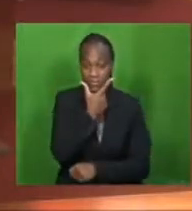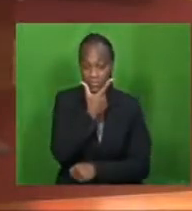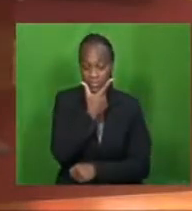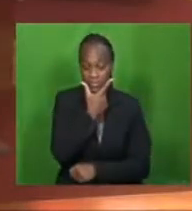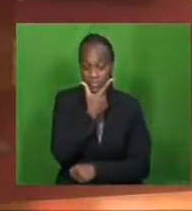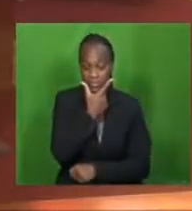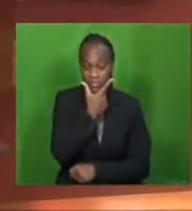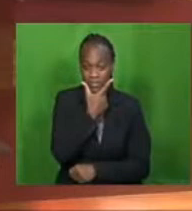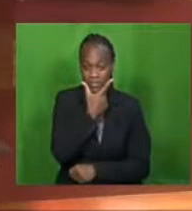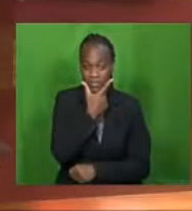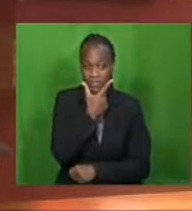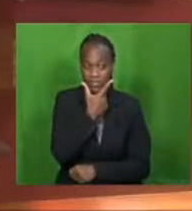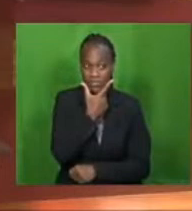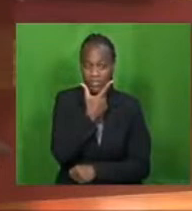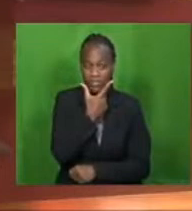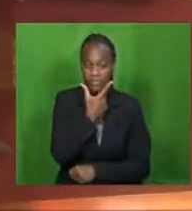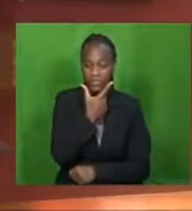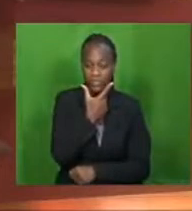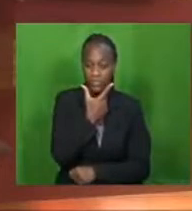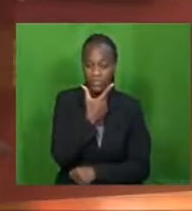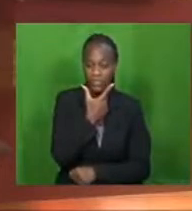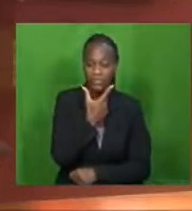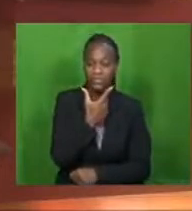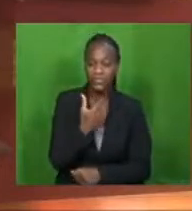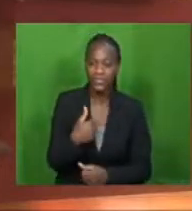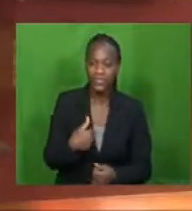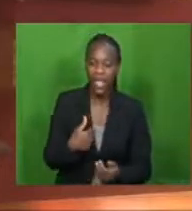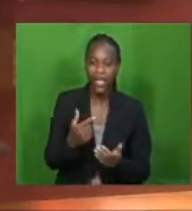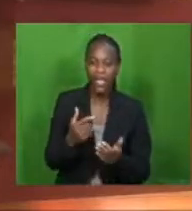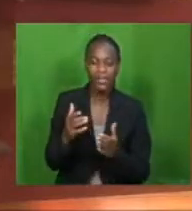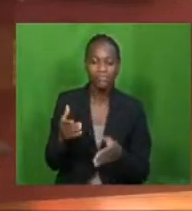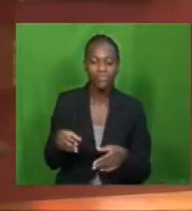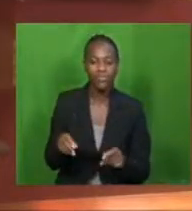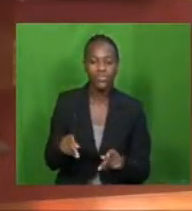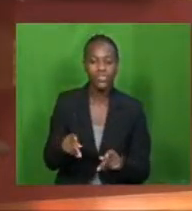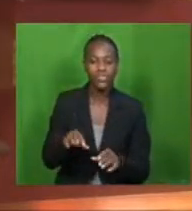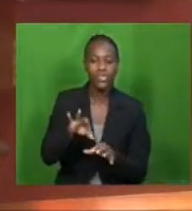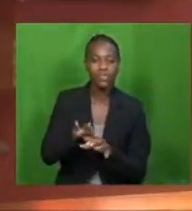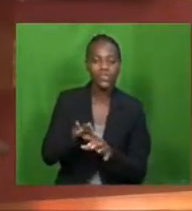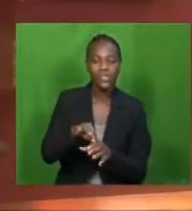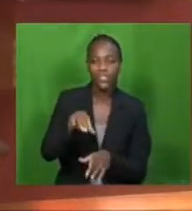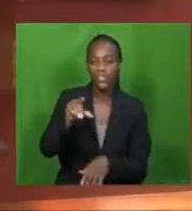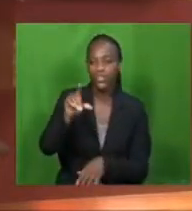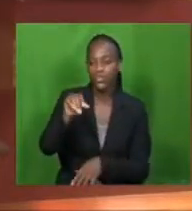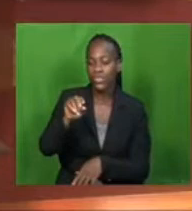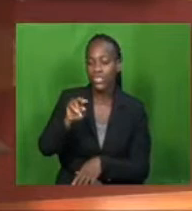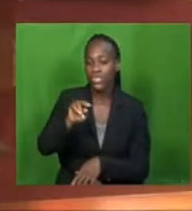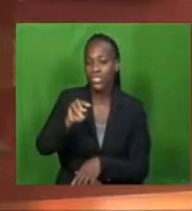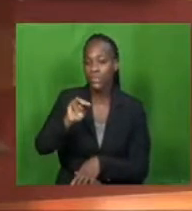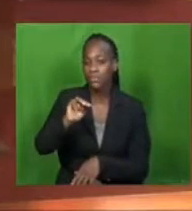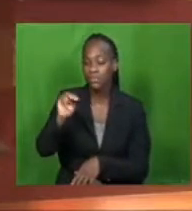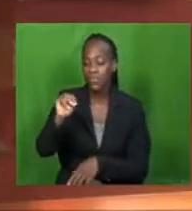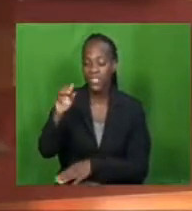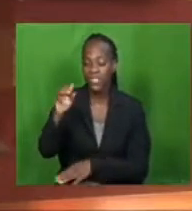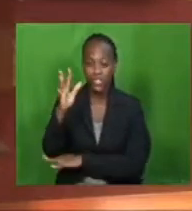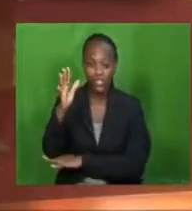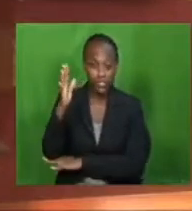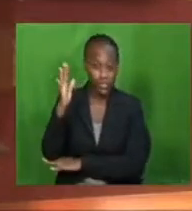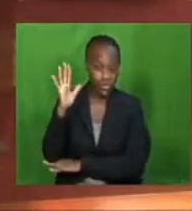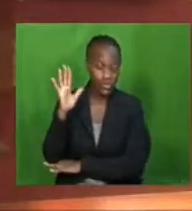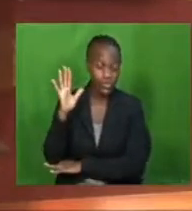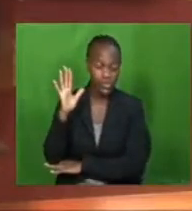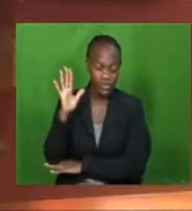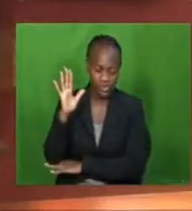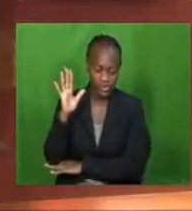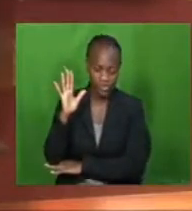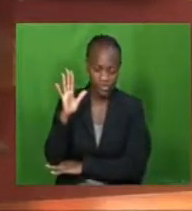Akufo-Addo, will be leading the entire nation to plant at least 20 million trees across the country as part of